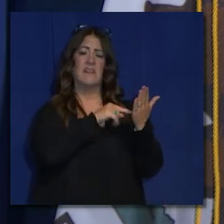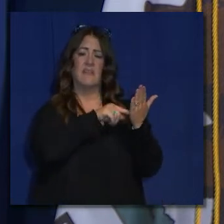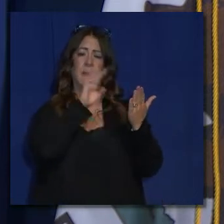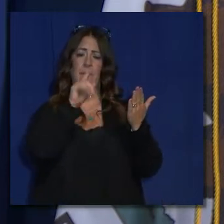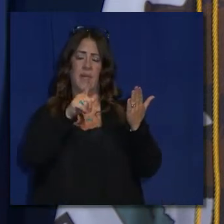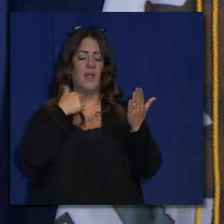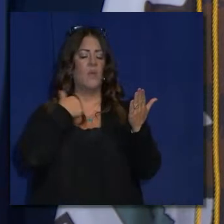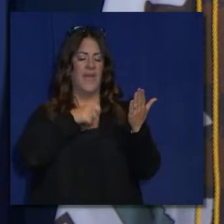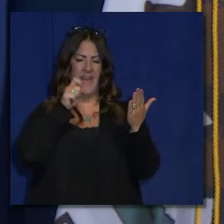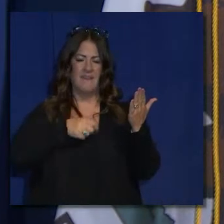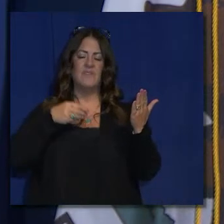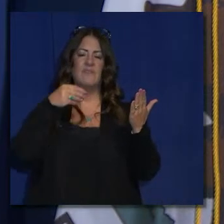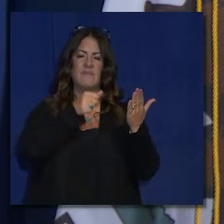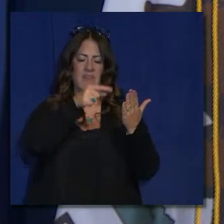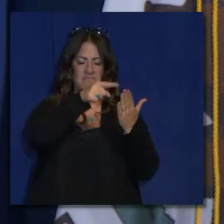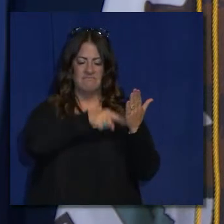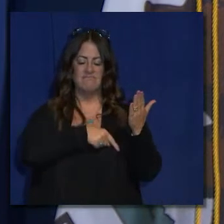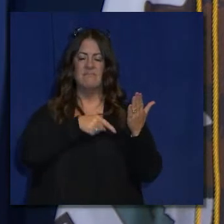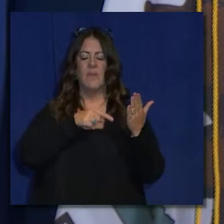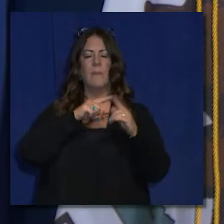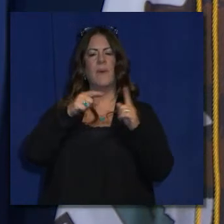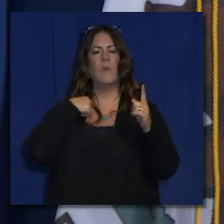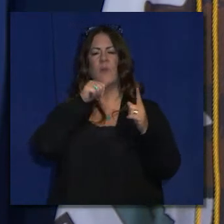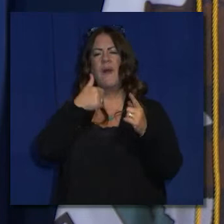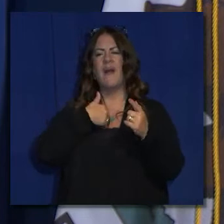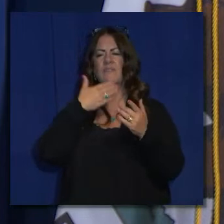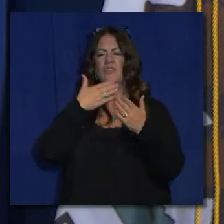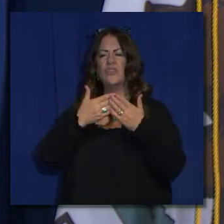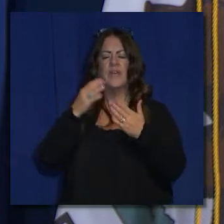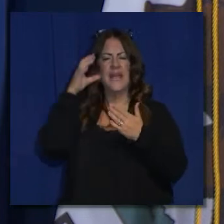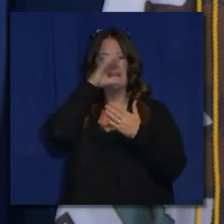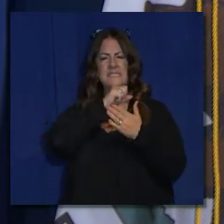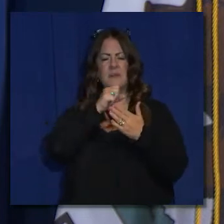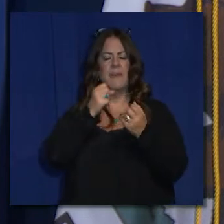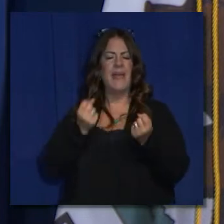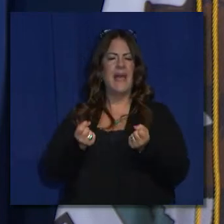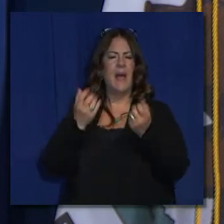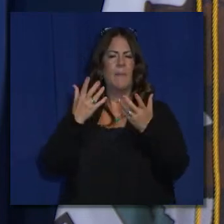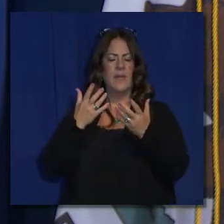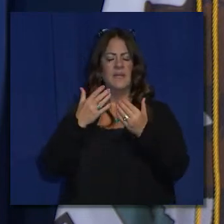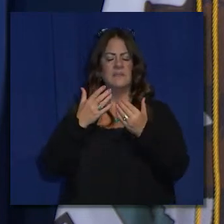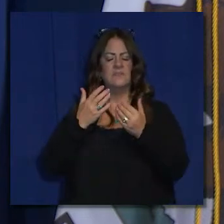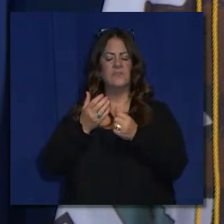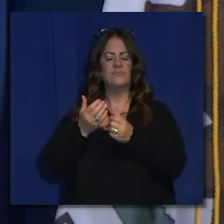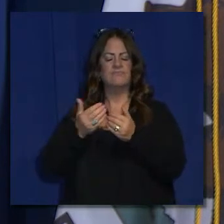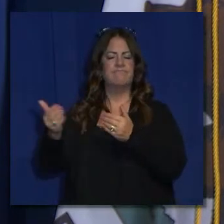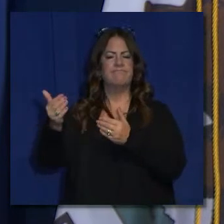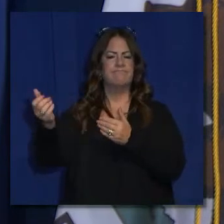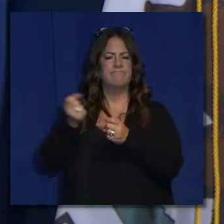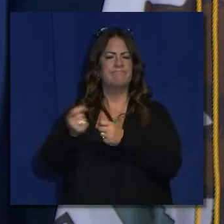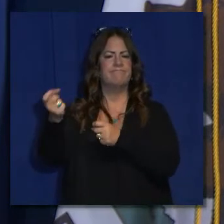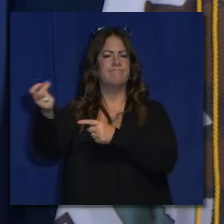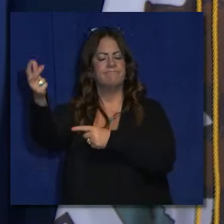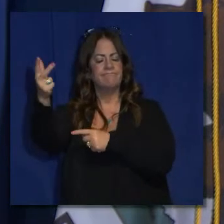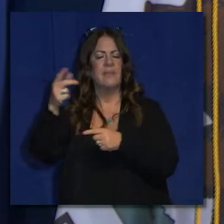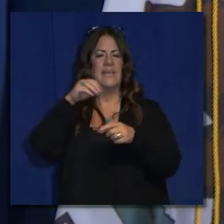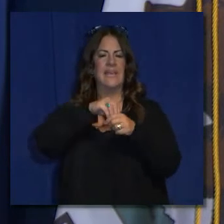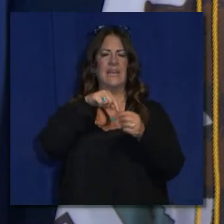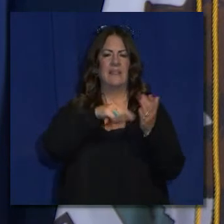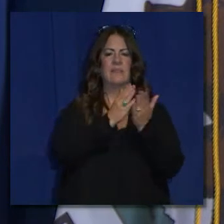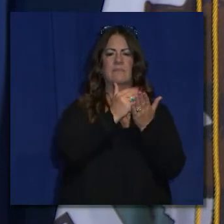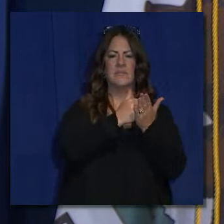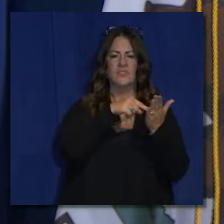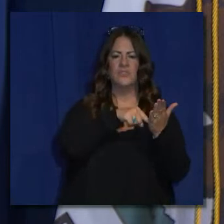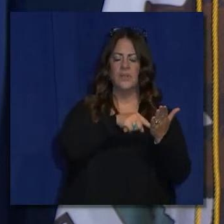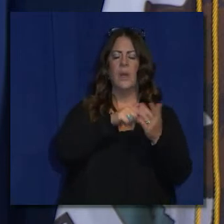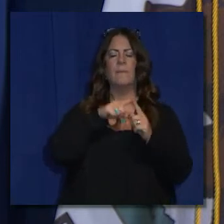to fund those. We just didn't have a good estimate to build into the May revision. So that, I think, is important. I do believe there's